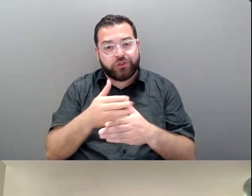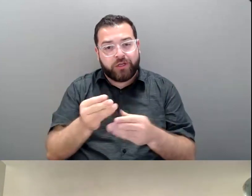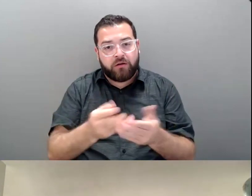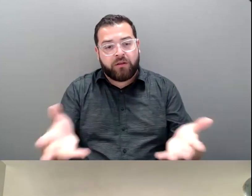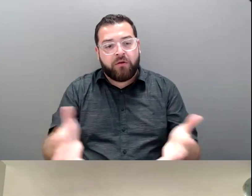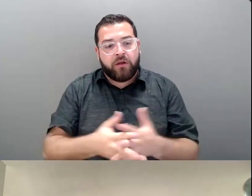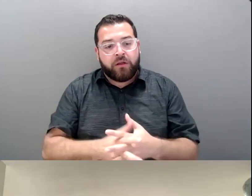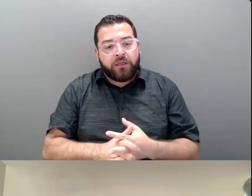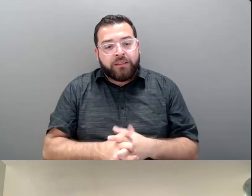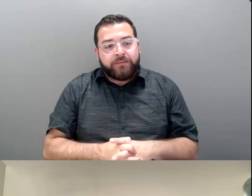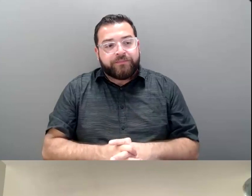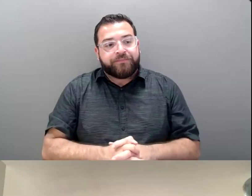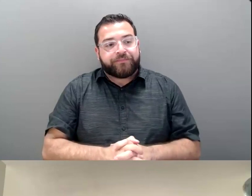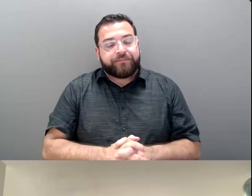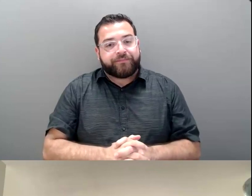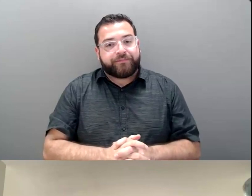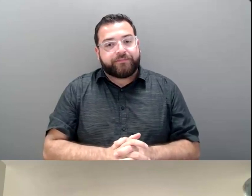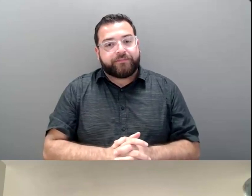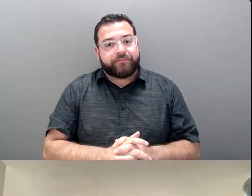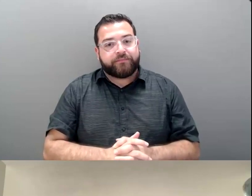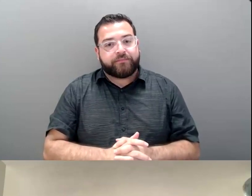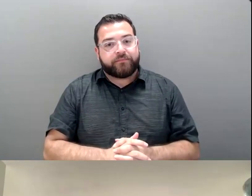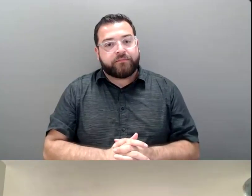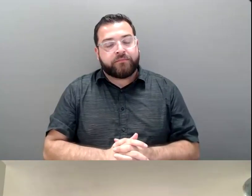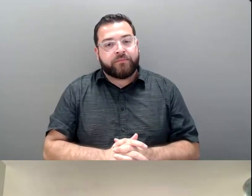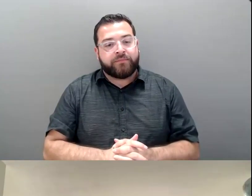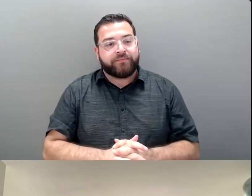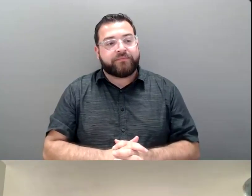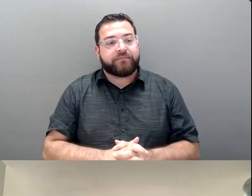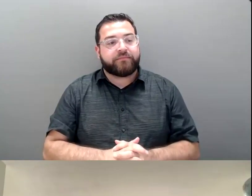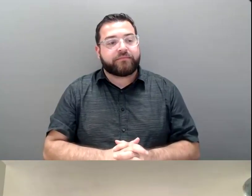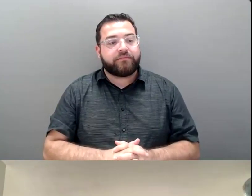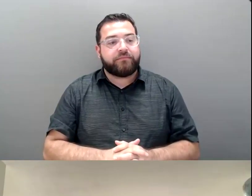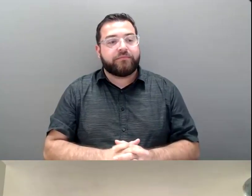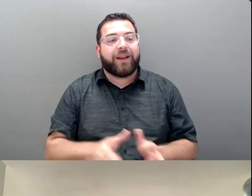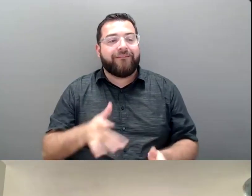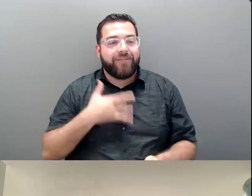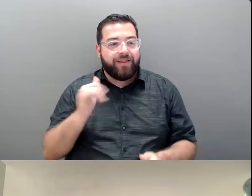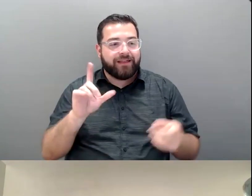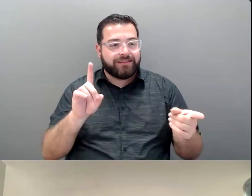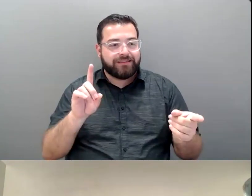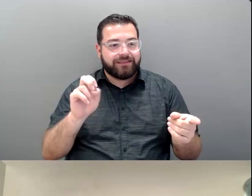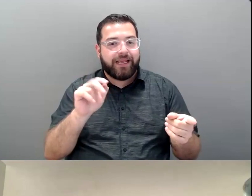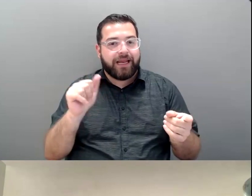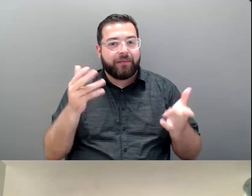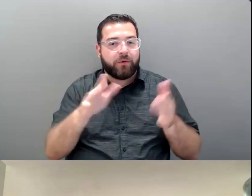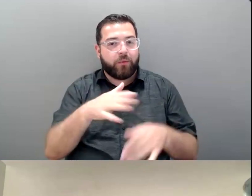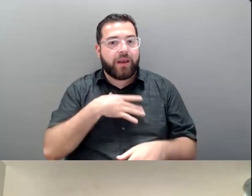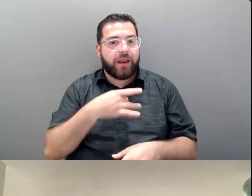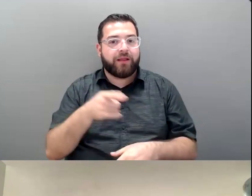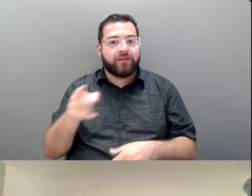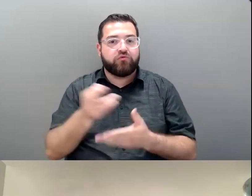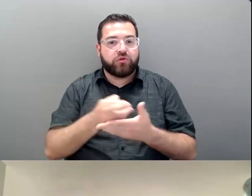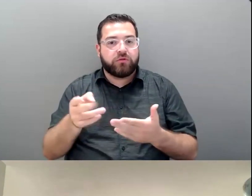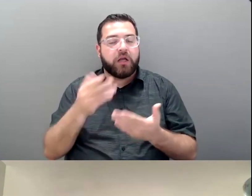I really like, and I feel like Deanna, you might like this. It's I don't know if you know